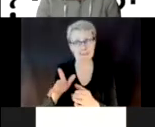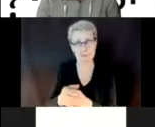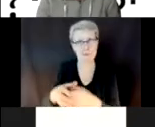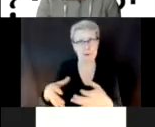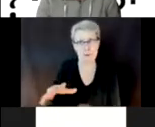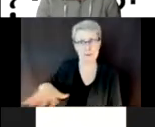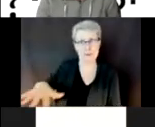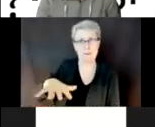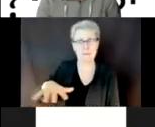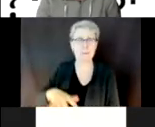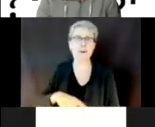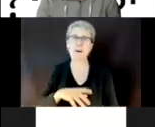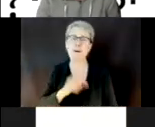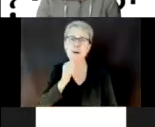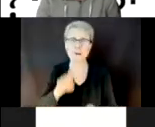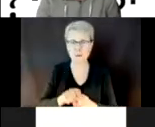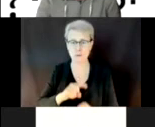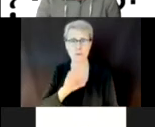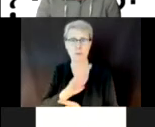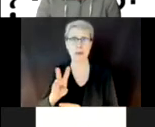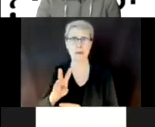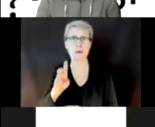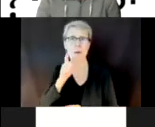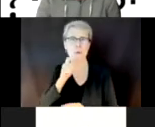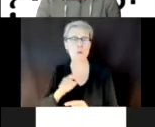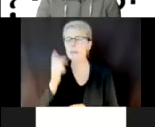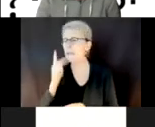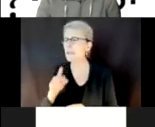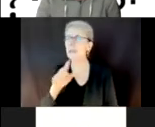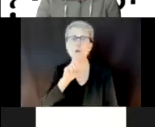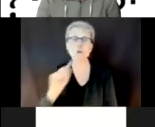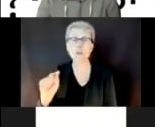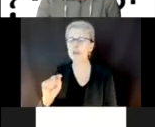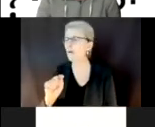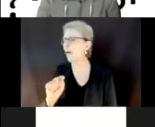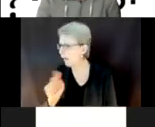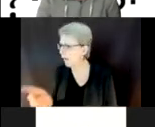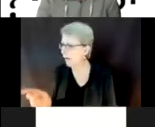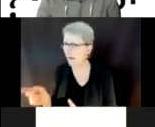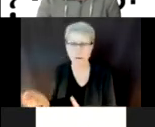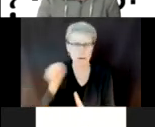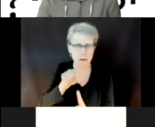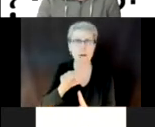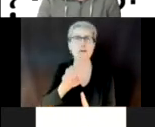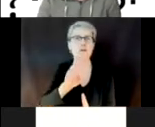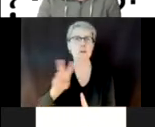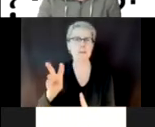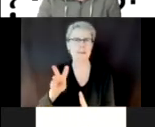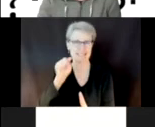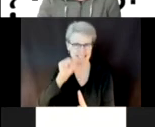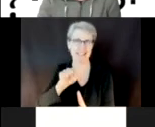traffic. So the people that go from your social media channels to your site or your end product.